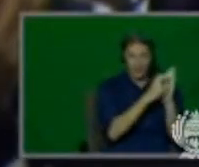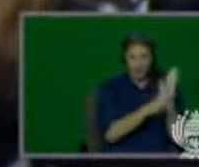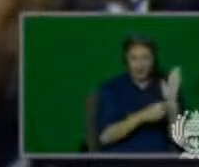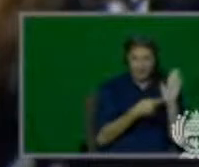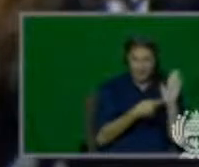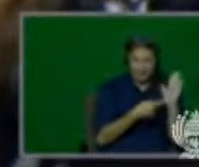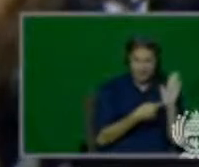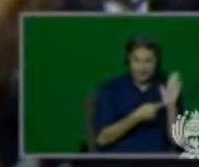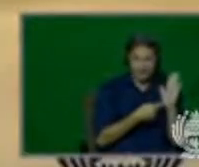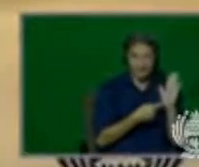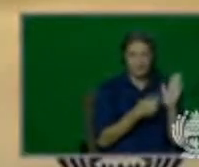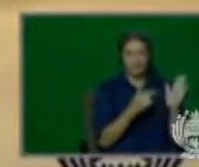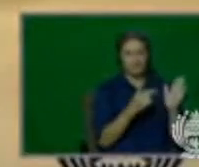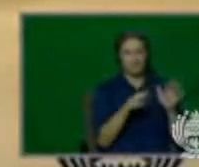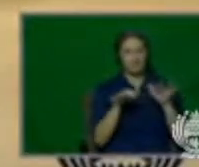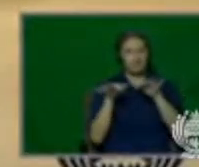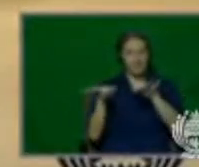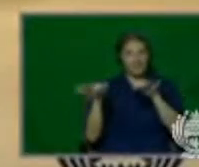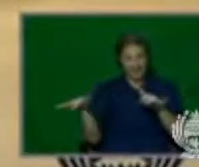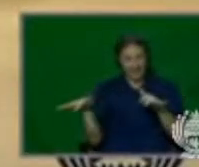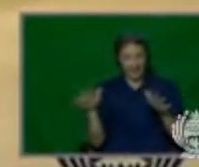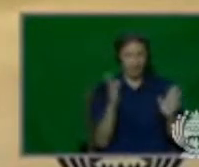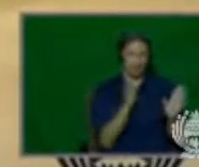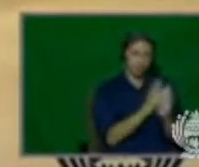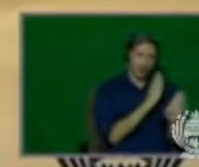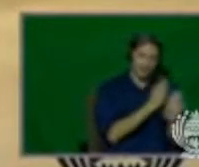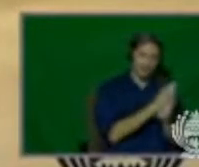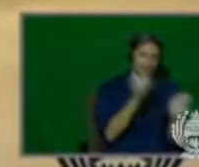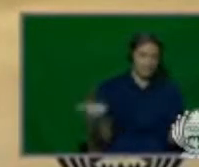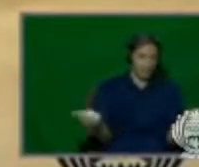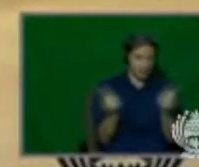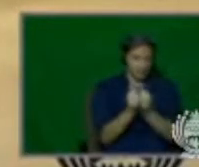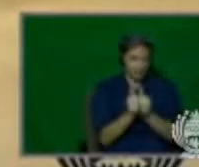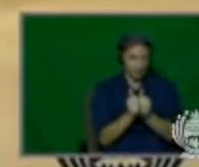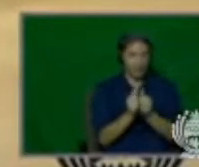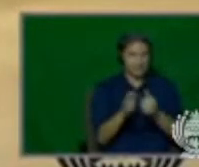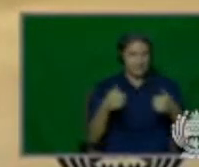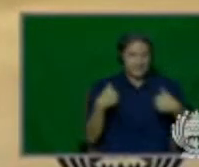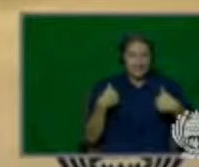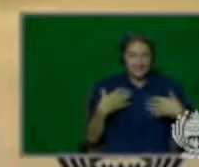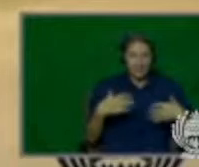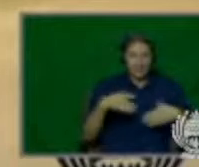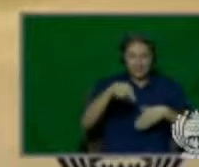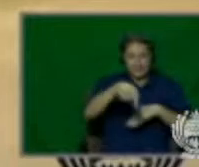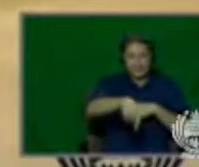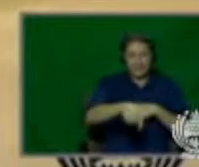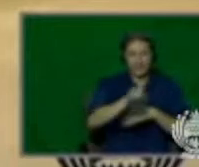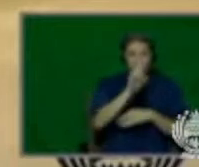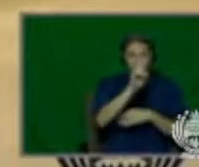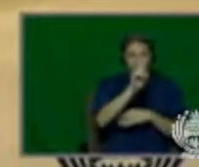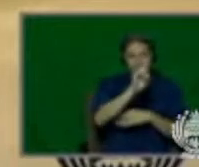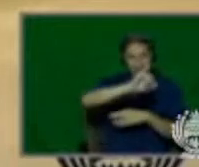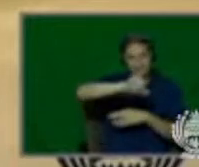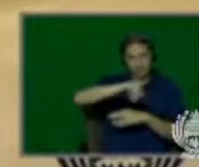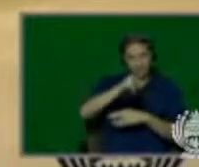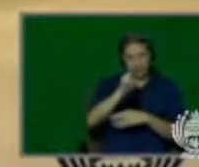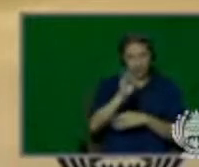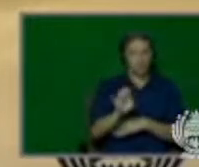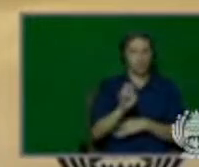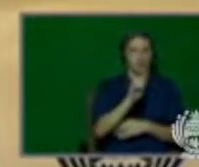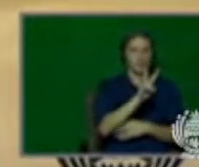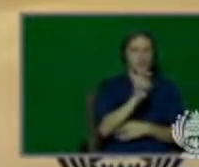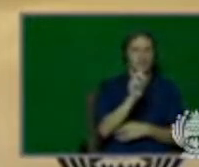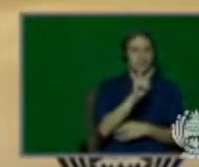partnerships have been finalized and will take effect on the 1st of June 2025. The regulation